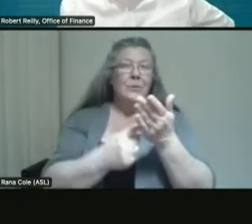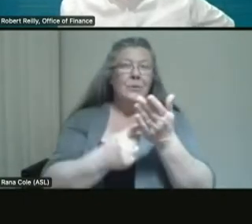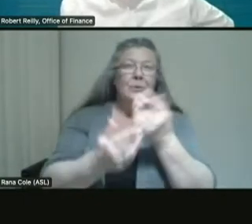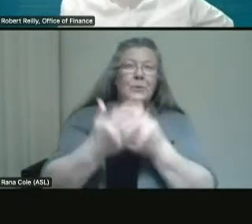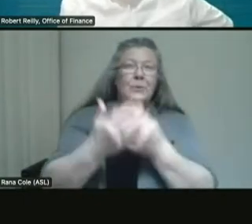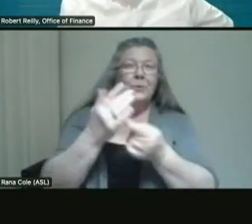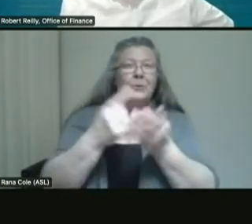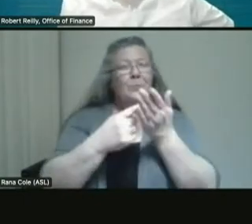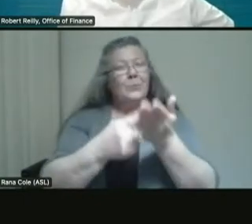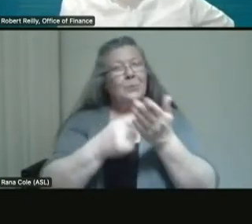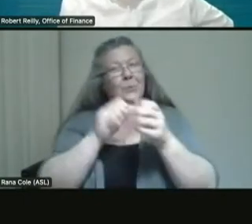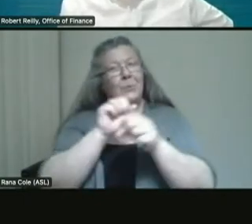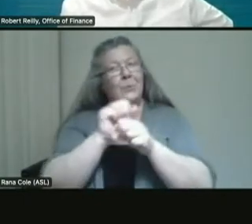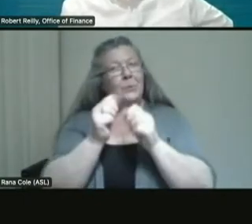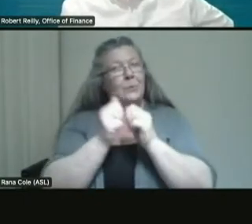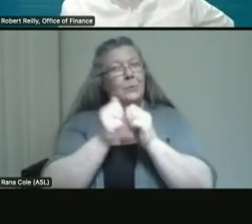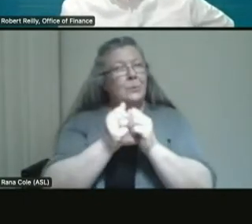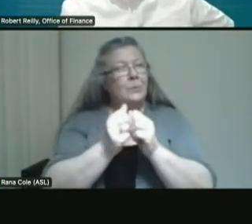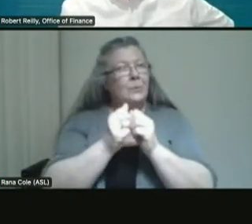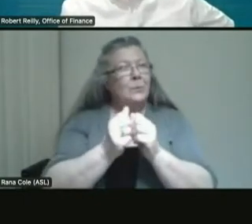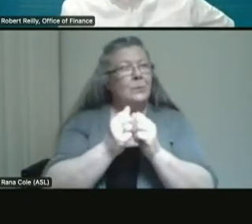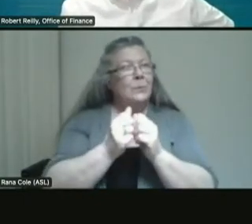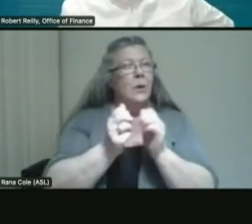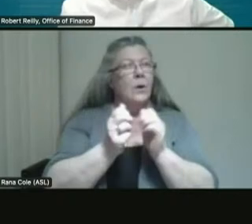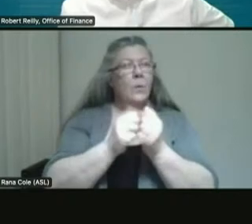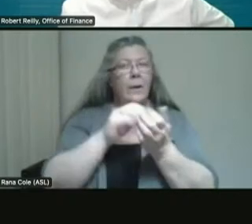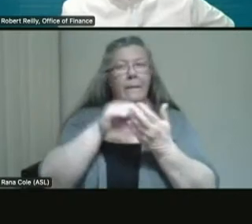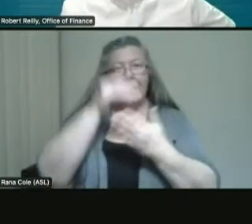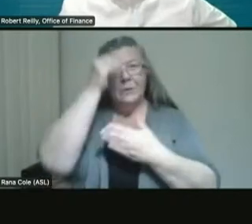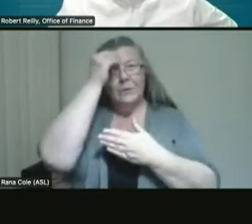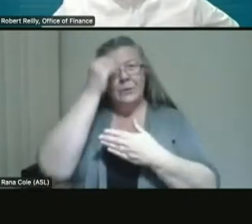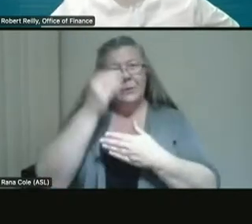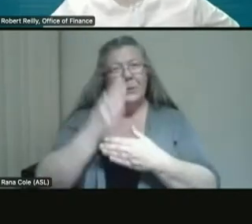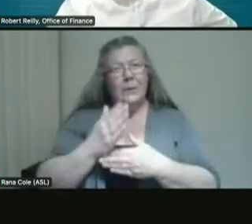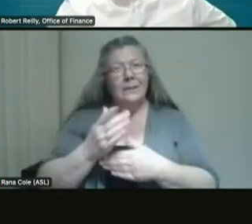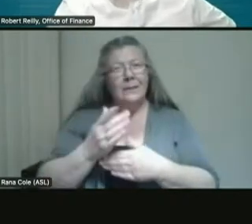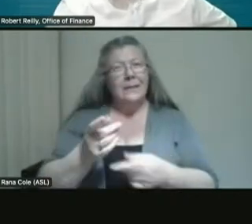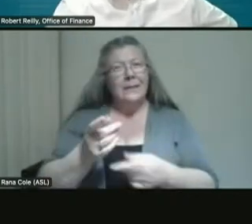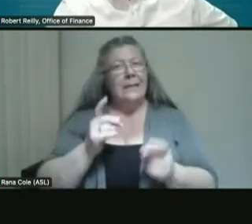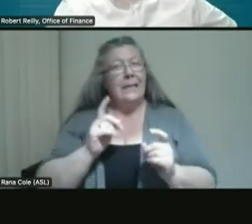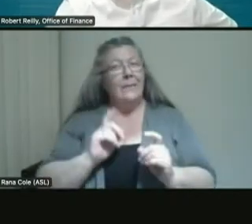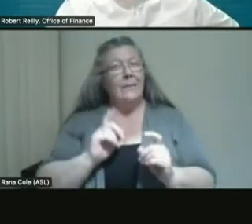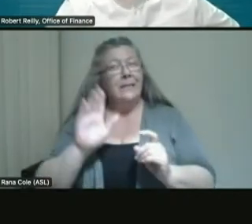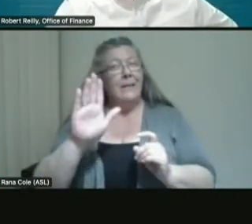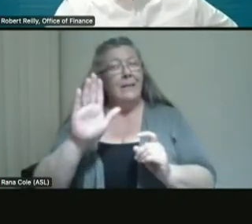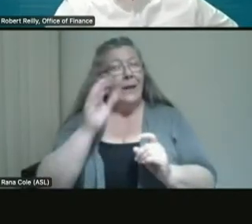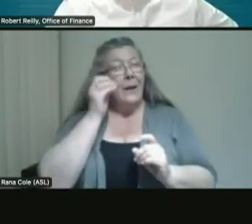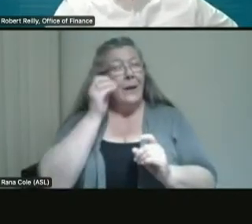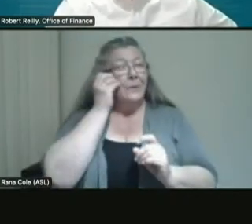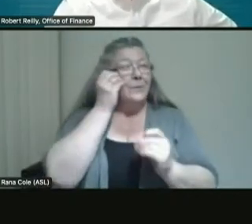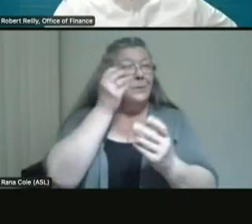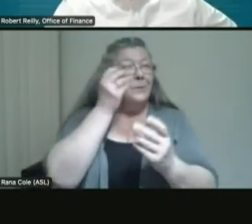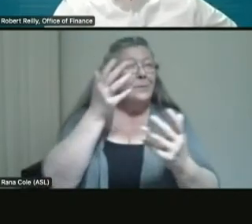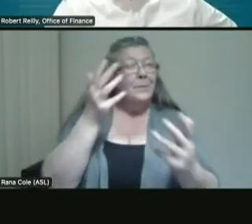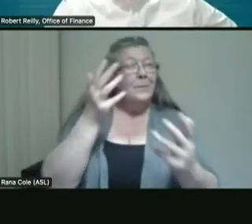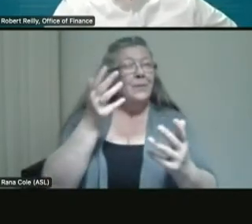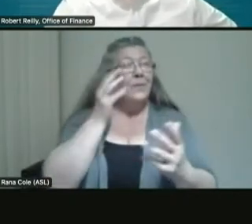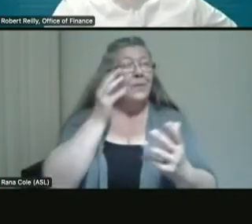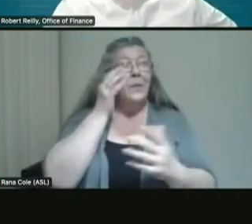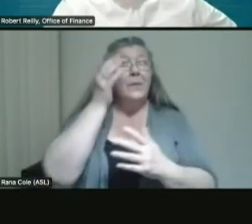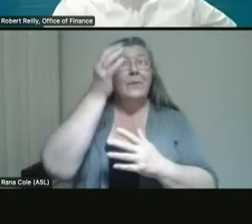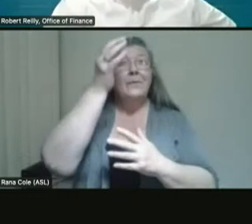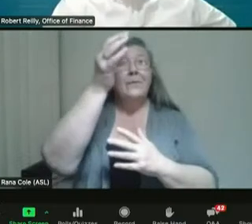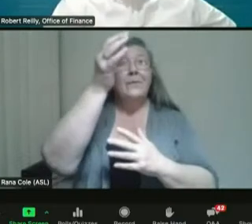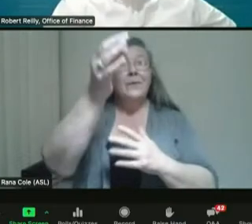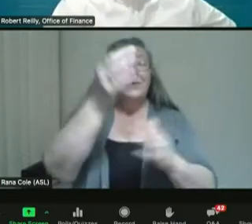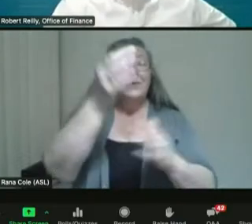the students be able to provide a lot of information in terms of what that long-term plan looks like, as well as members of